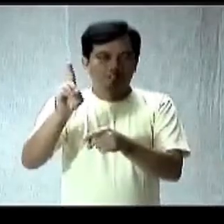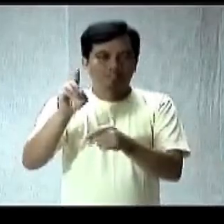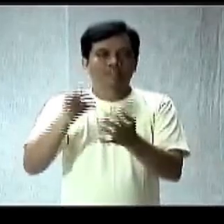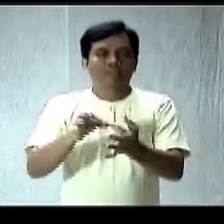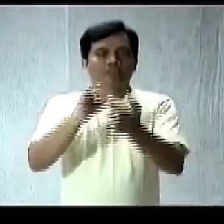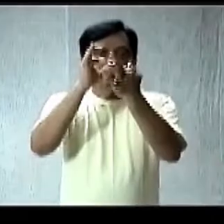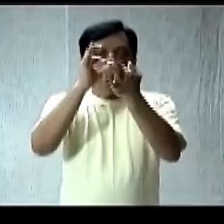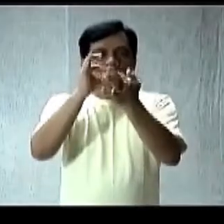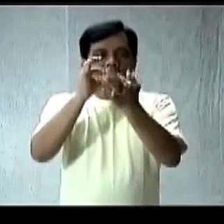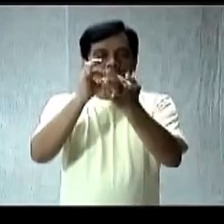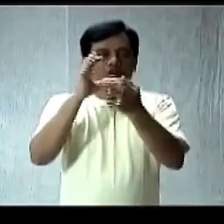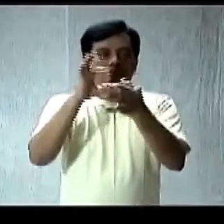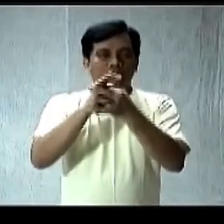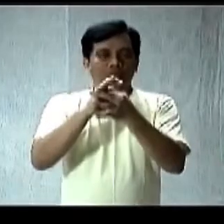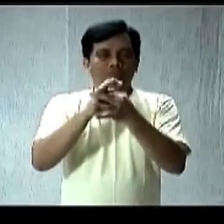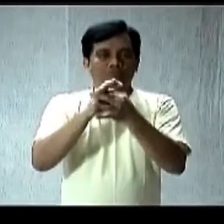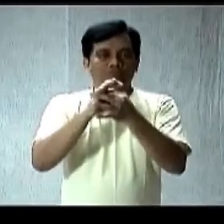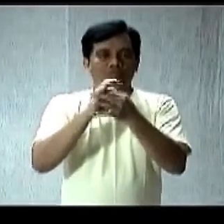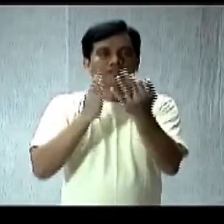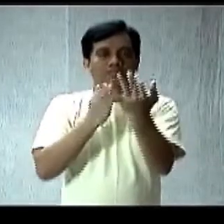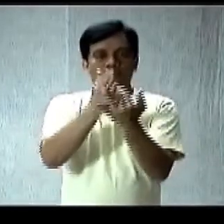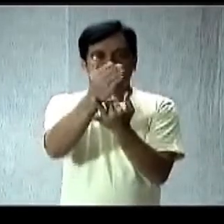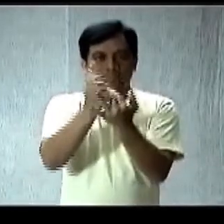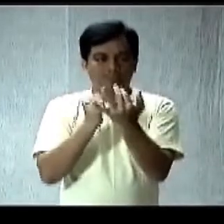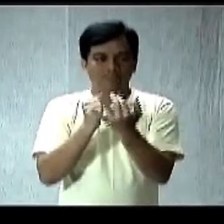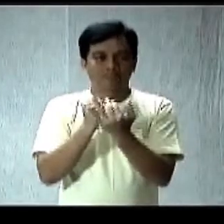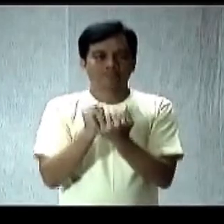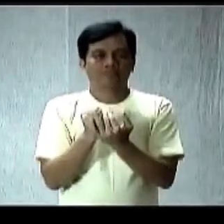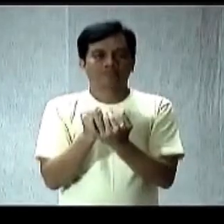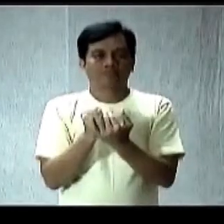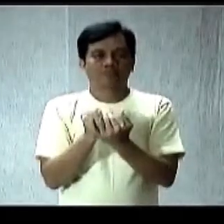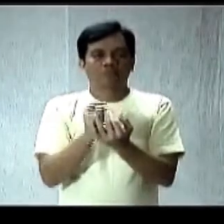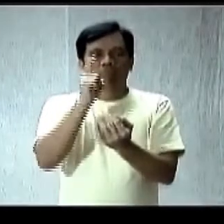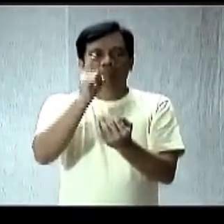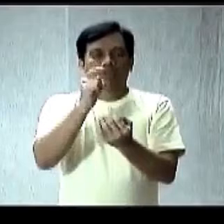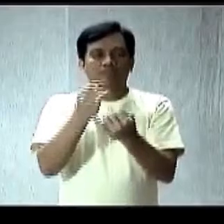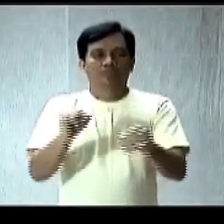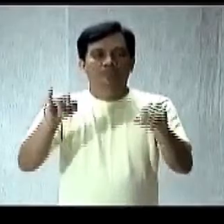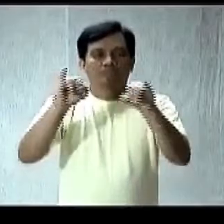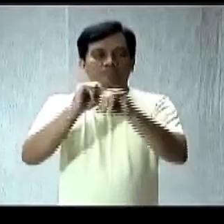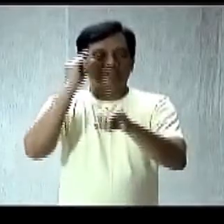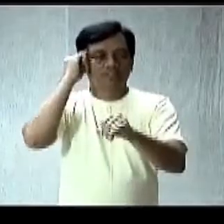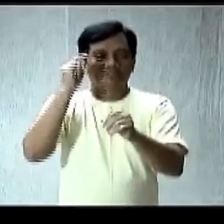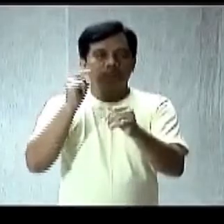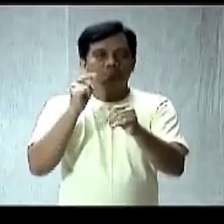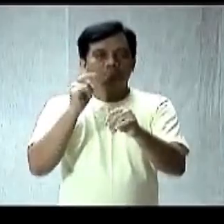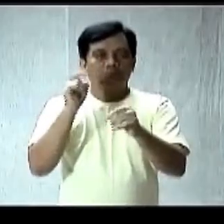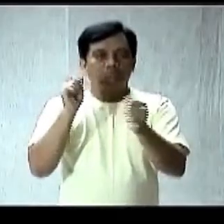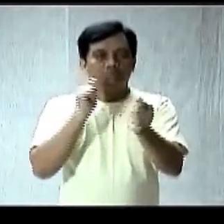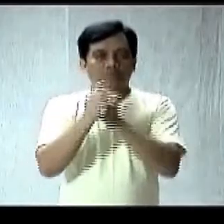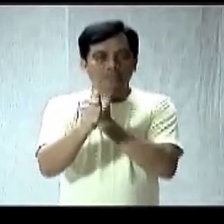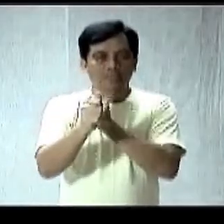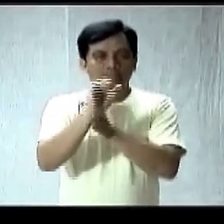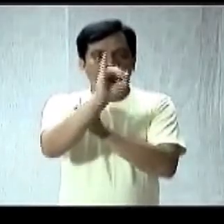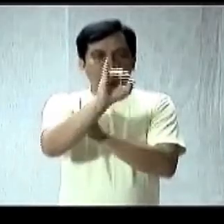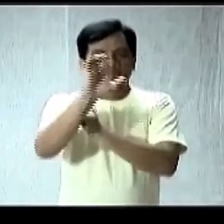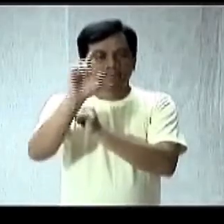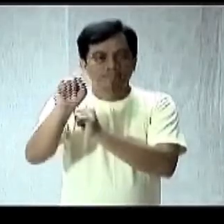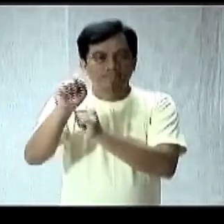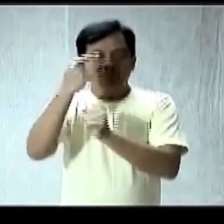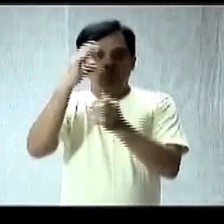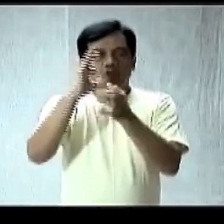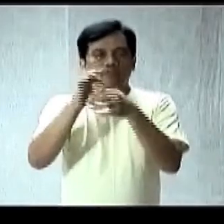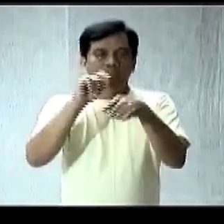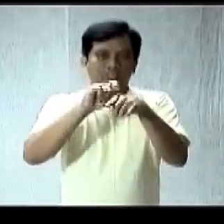disabilities, particularly from the perspective of accessibility. One factor that triggered putting ICT into